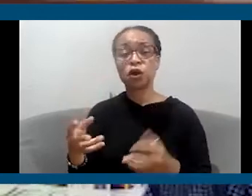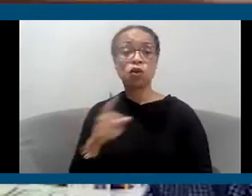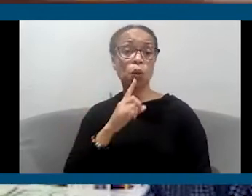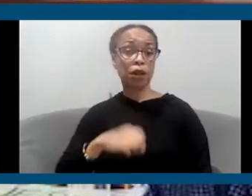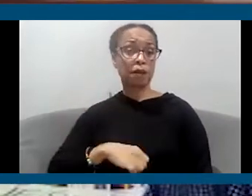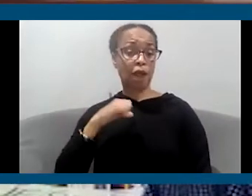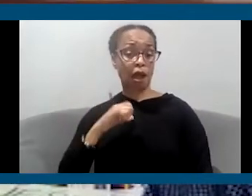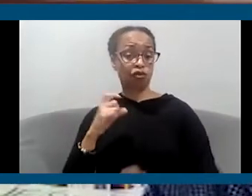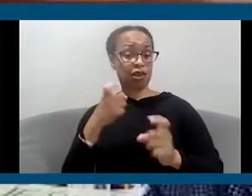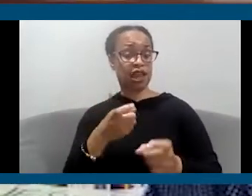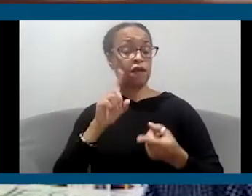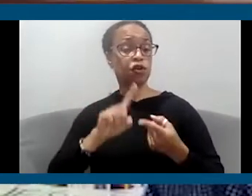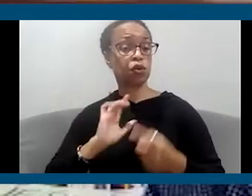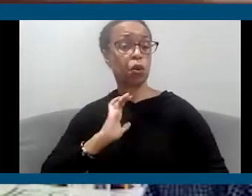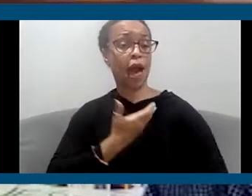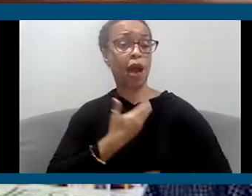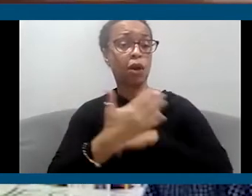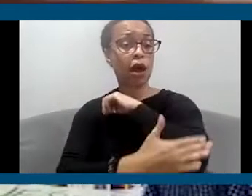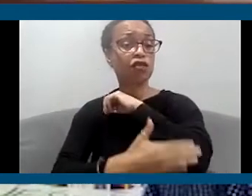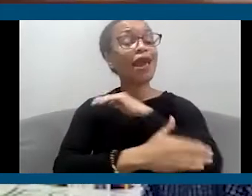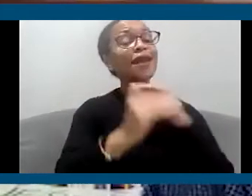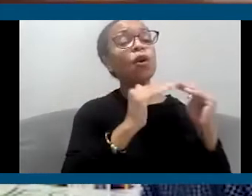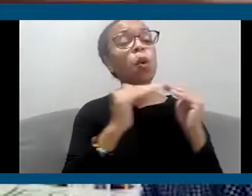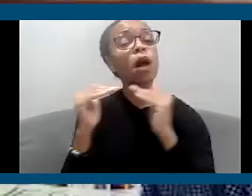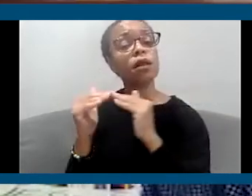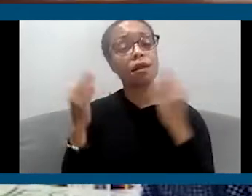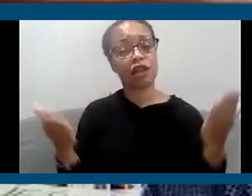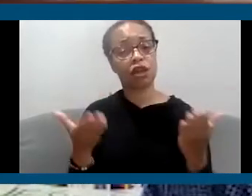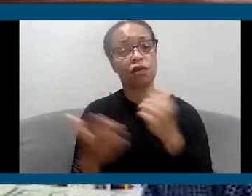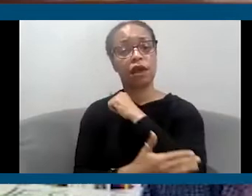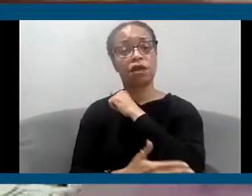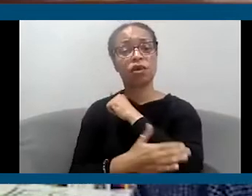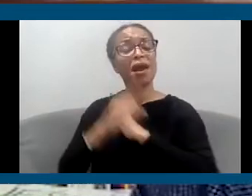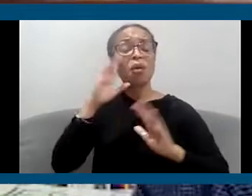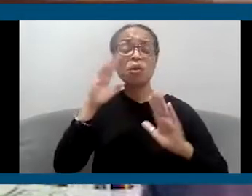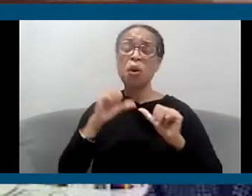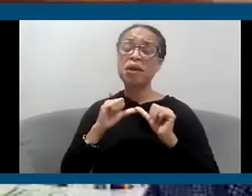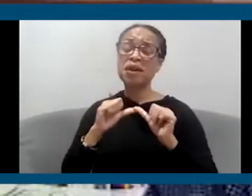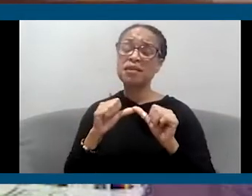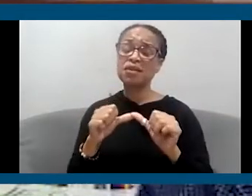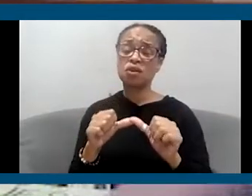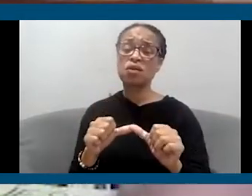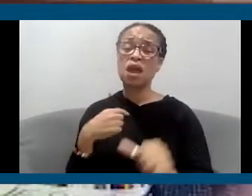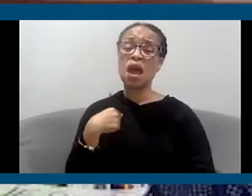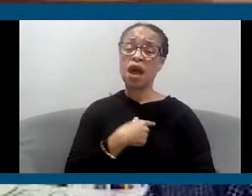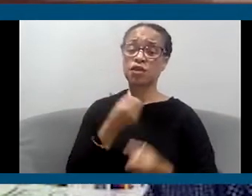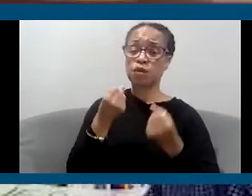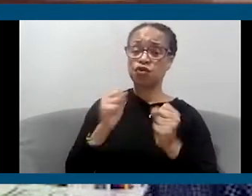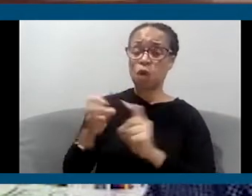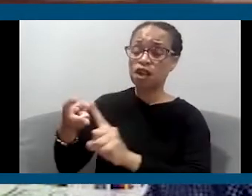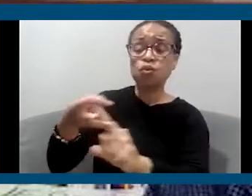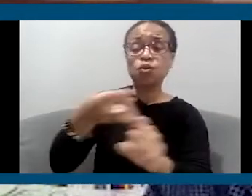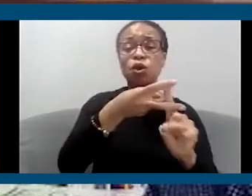contribute to our country, to contribute to equality in our country. And we hope to continue to push as we try to recruit